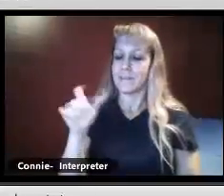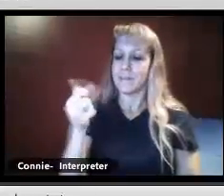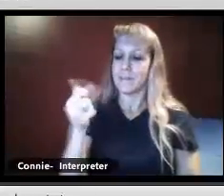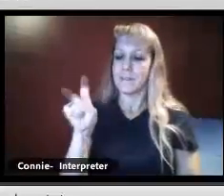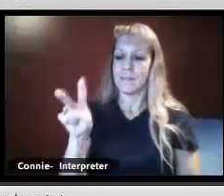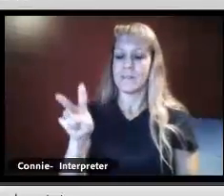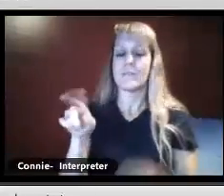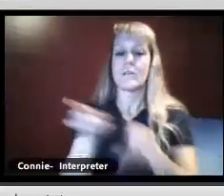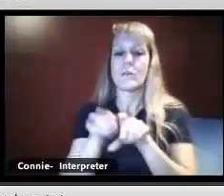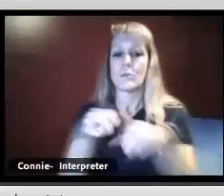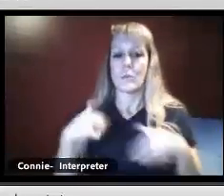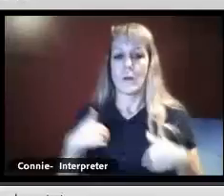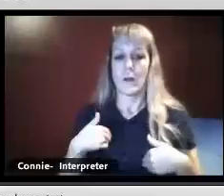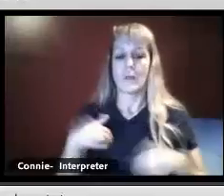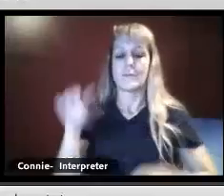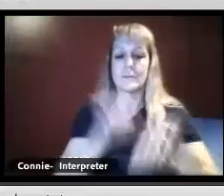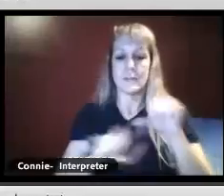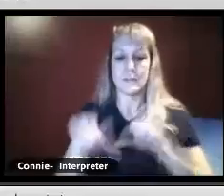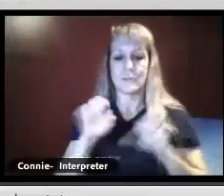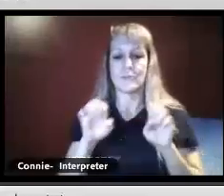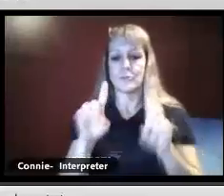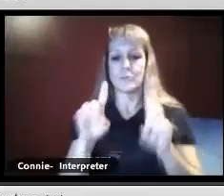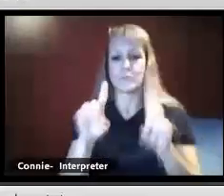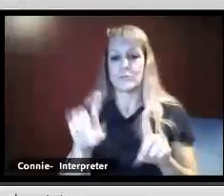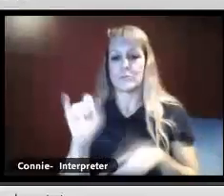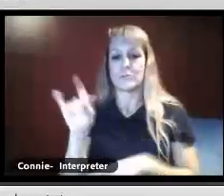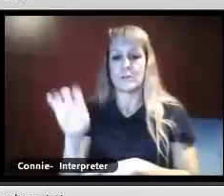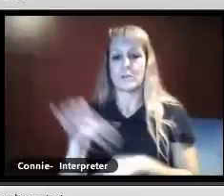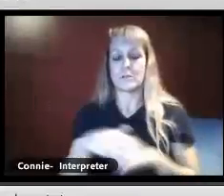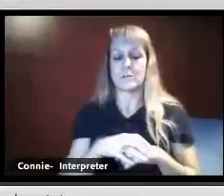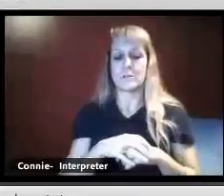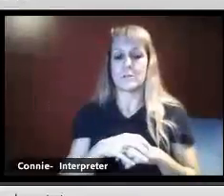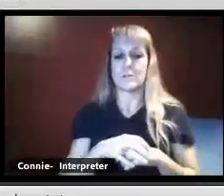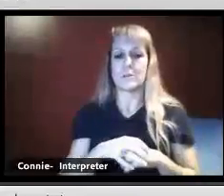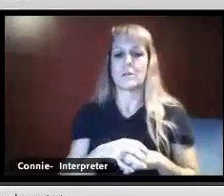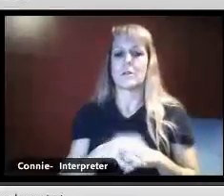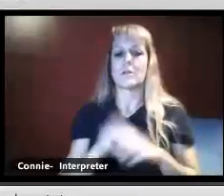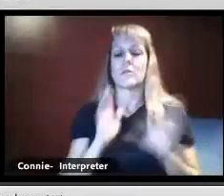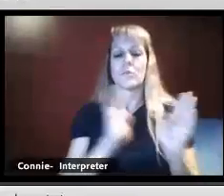also has a science education site that is more intuitively